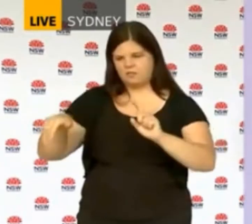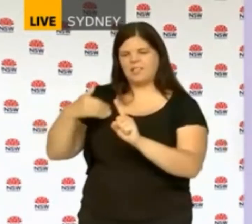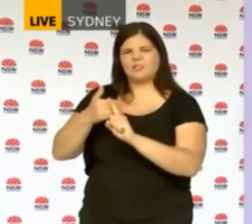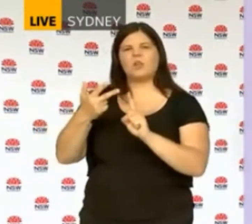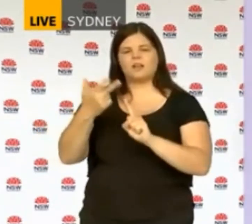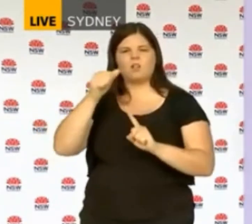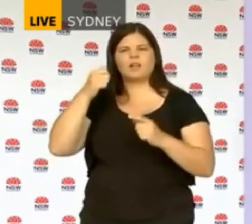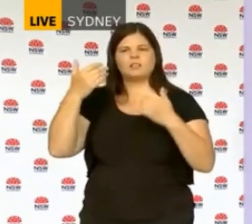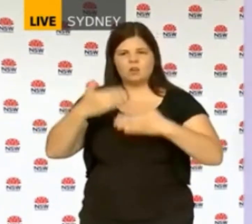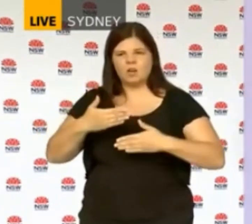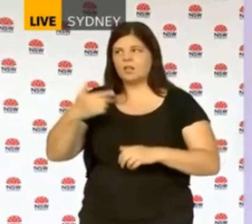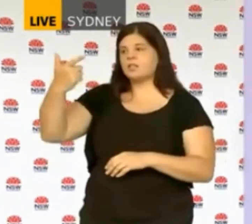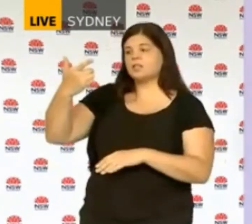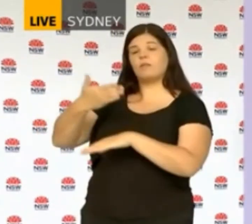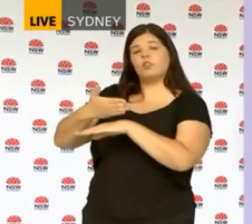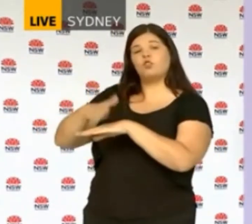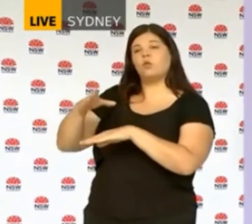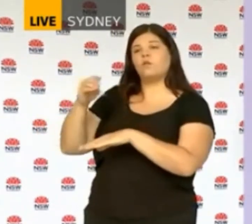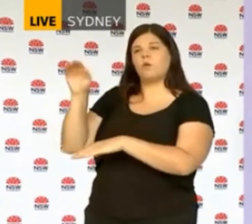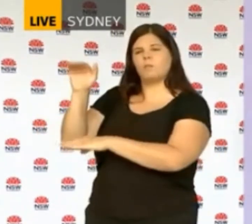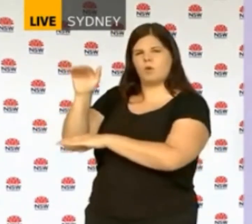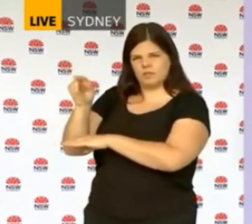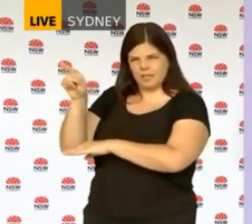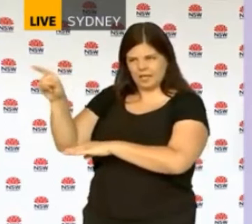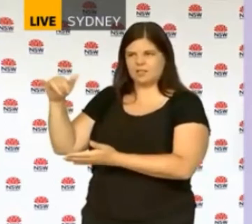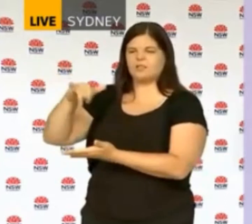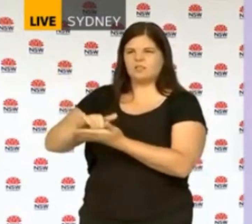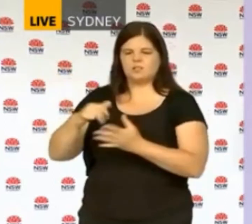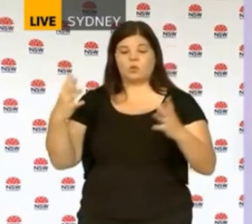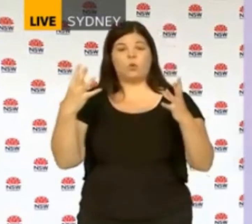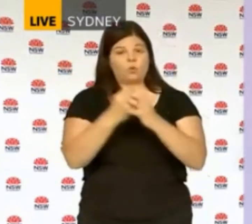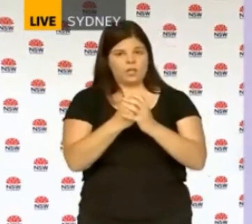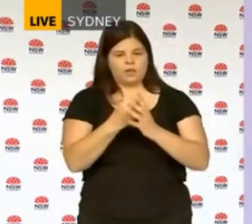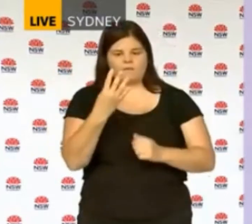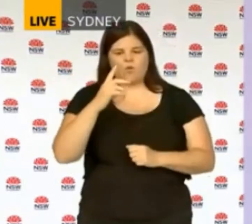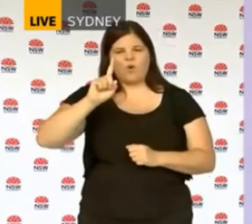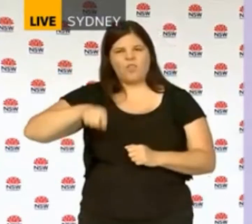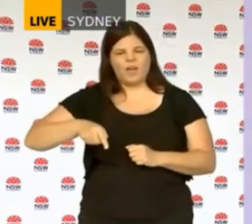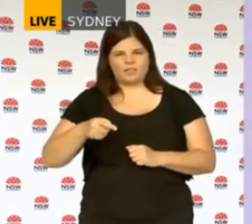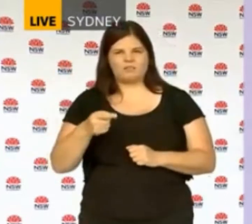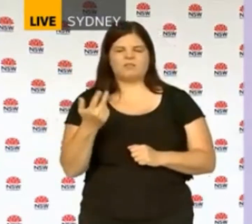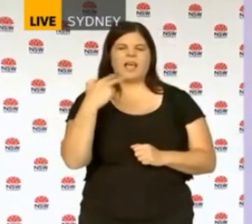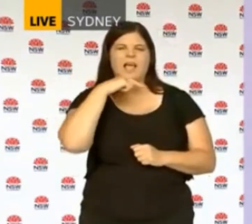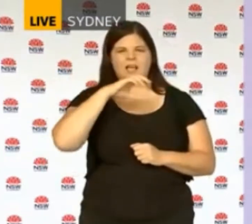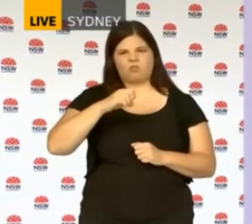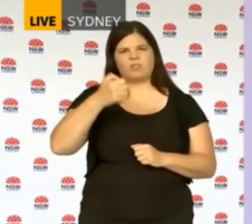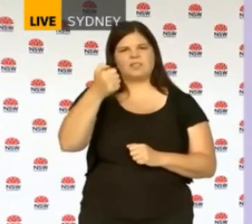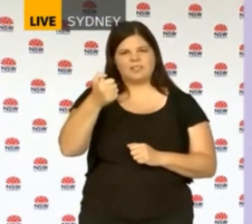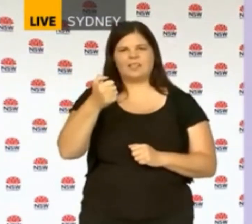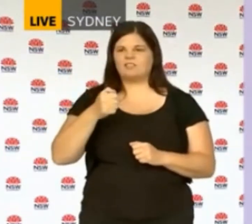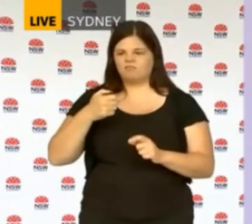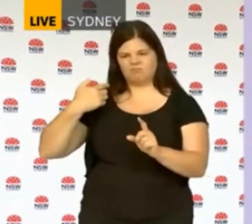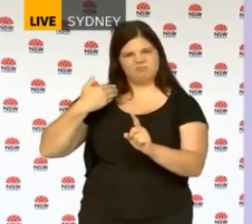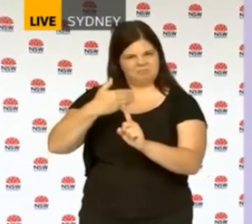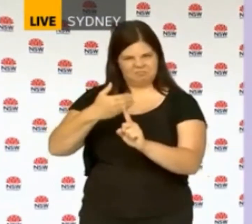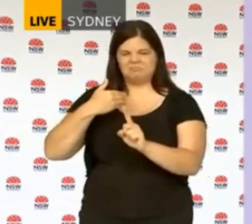cases acquired overseas, bringing the total to 4,806. So of the 4 locally acquired cases,